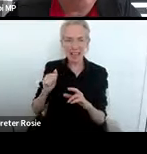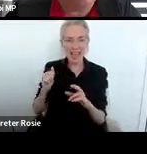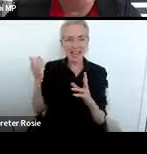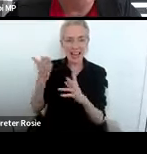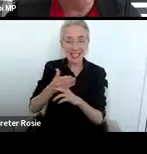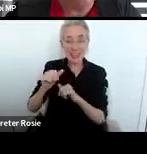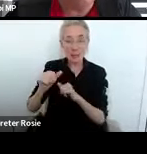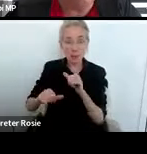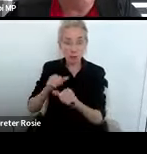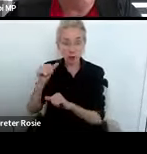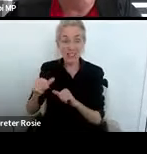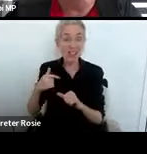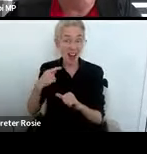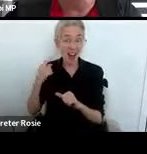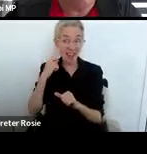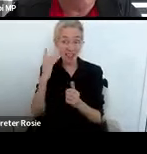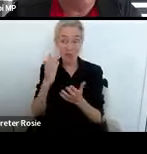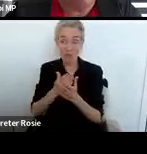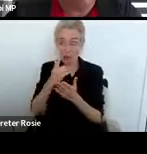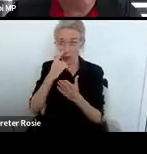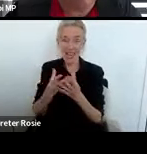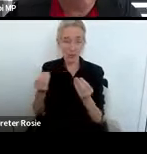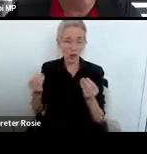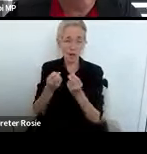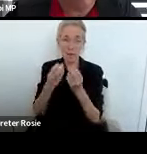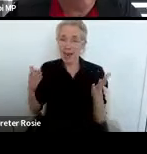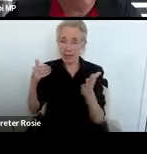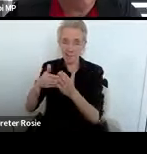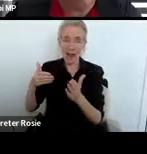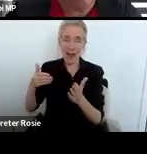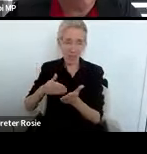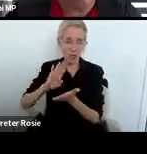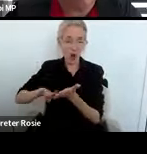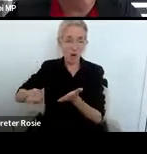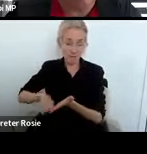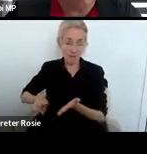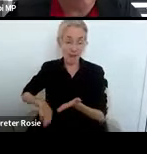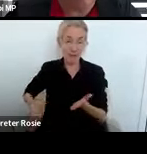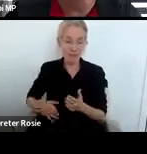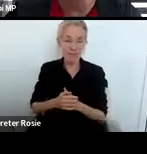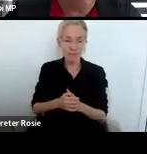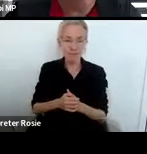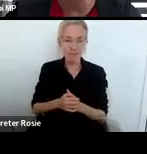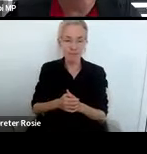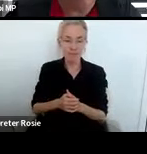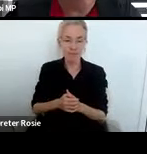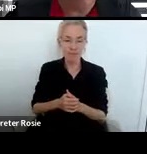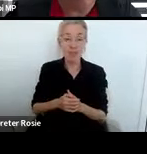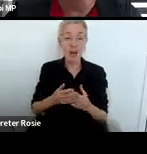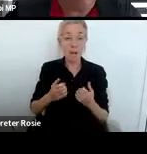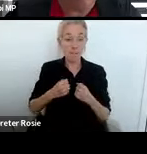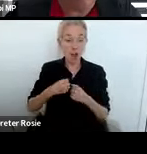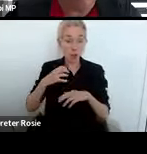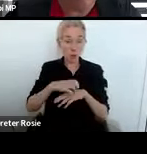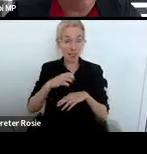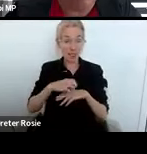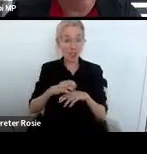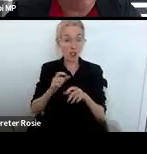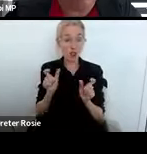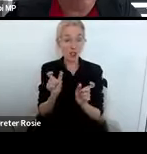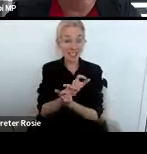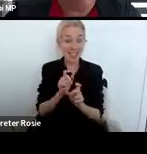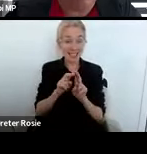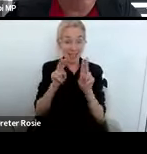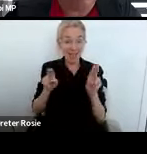the difficulties would go away. So in brief, the DFNZ recommends an